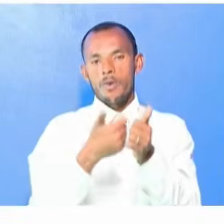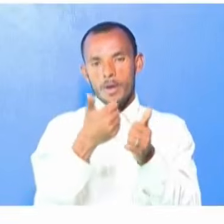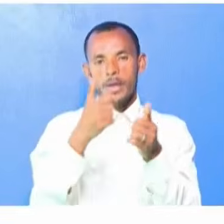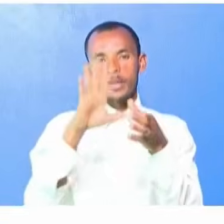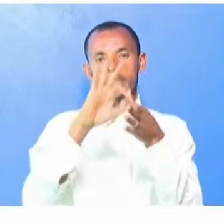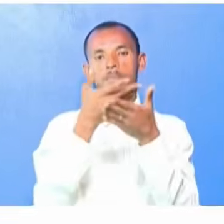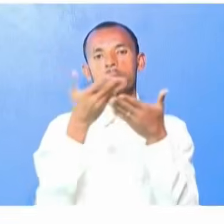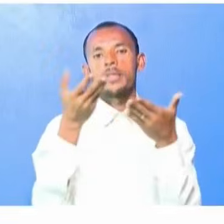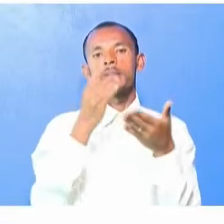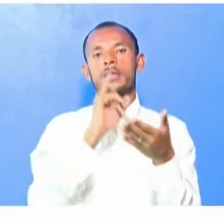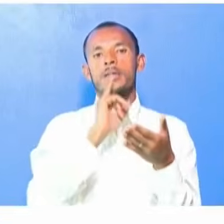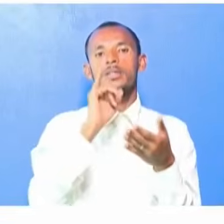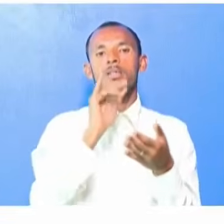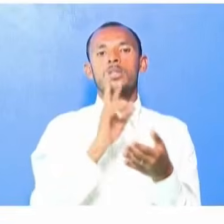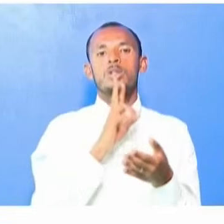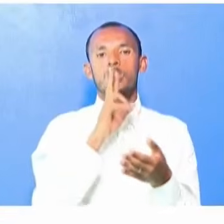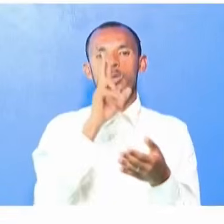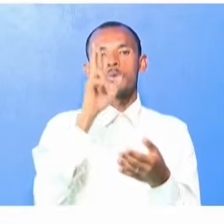Okay.